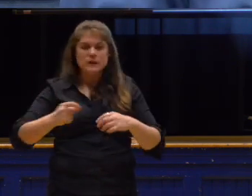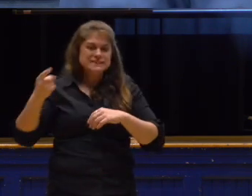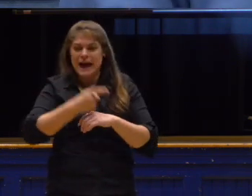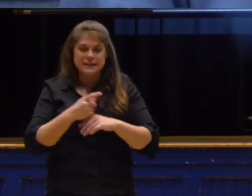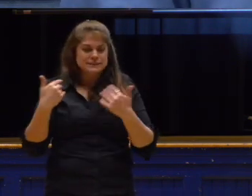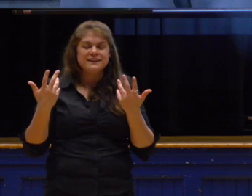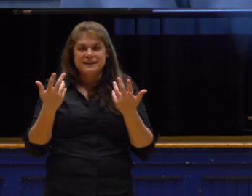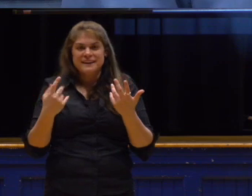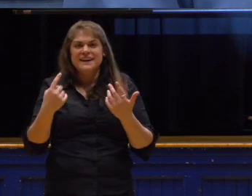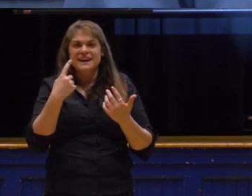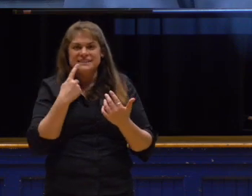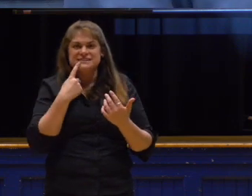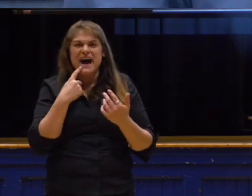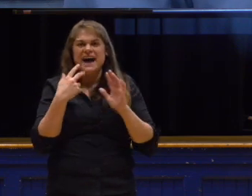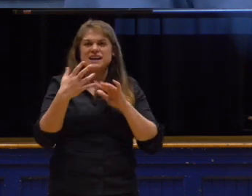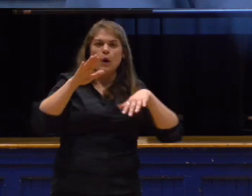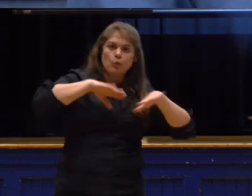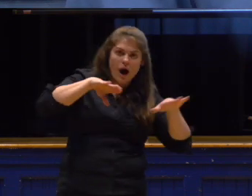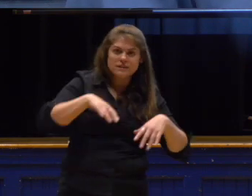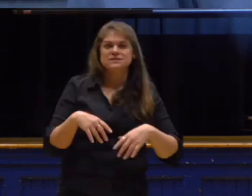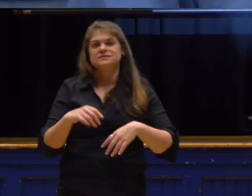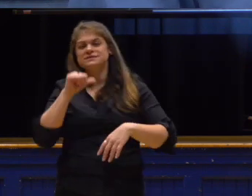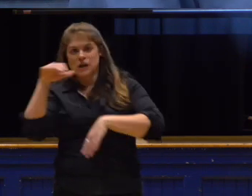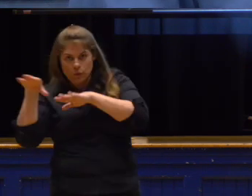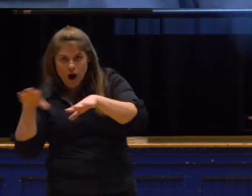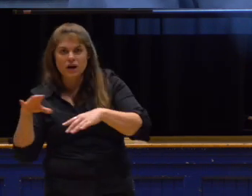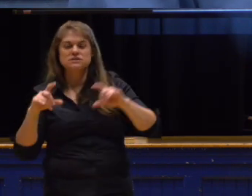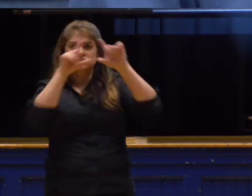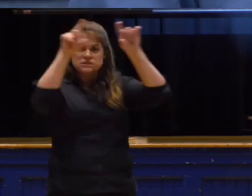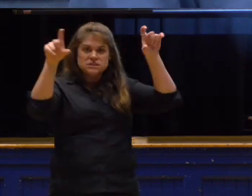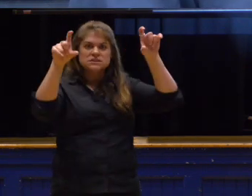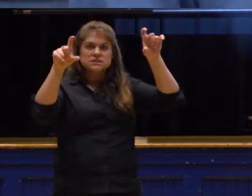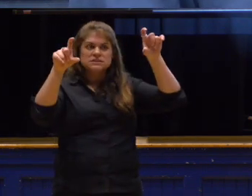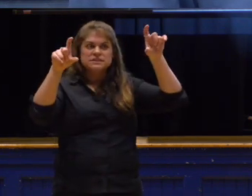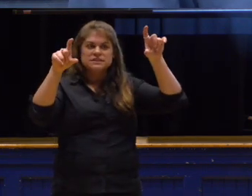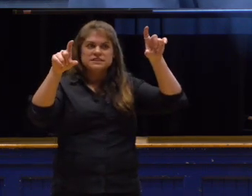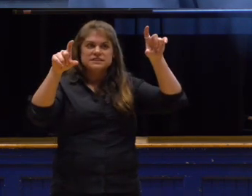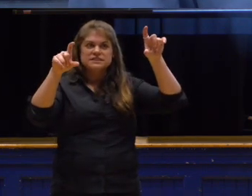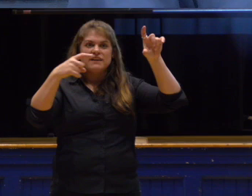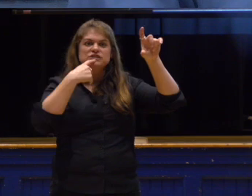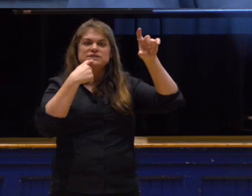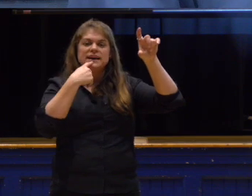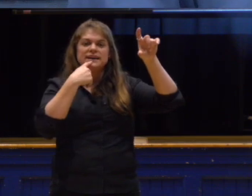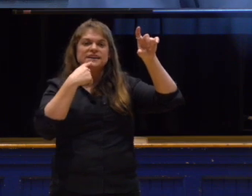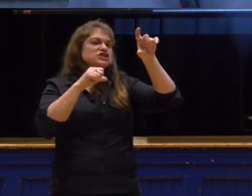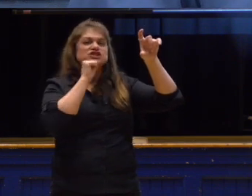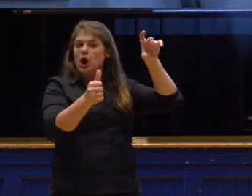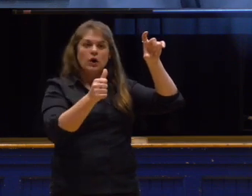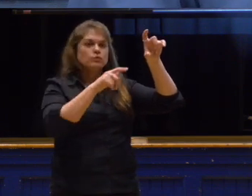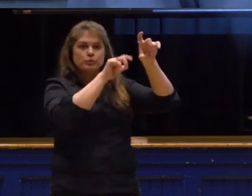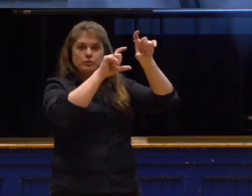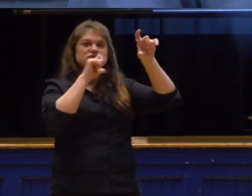again, being the old guy that I am, it used to say walk or don't walk, and then when it was walk and it went to don't walk, all of a sudden the light would turn and you're